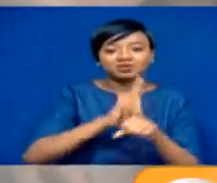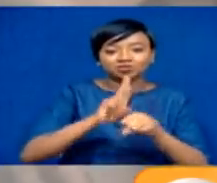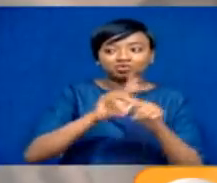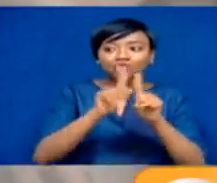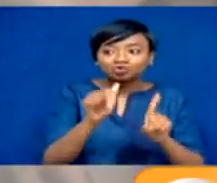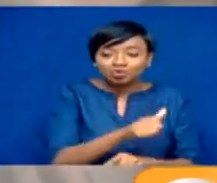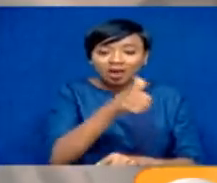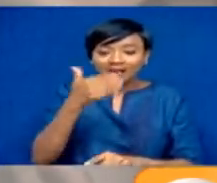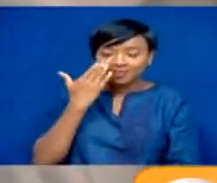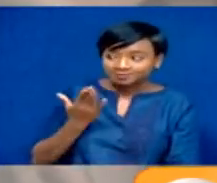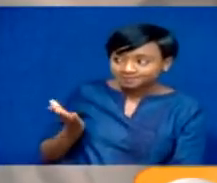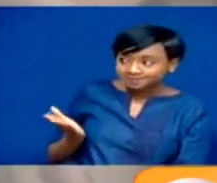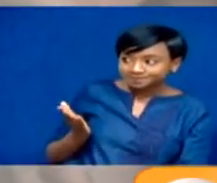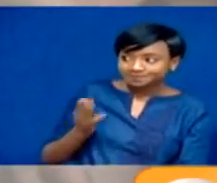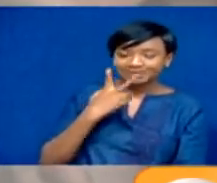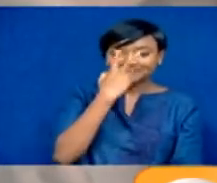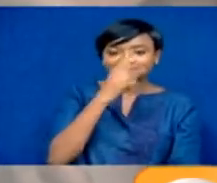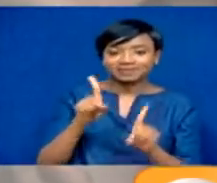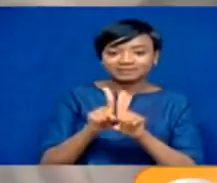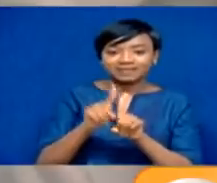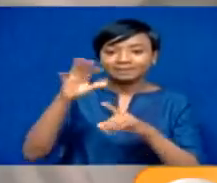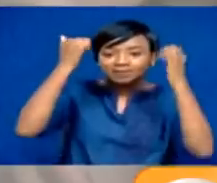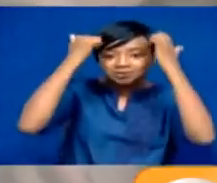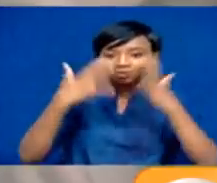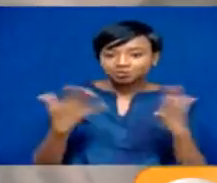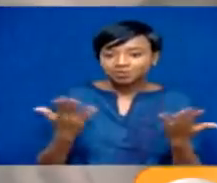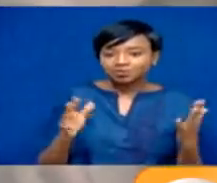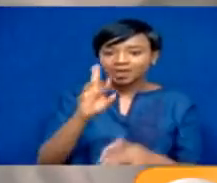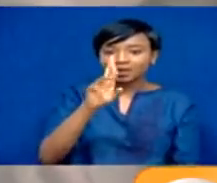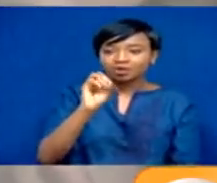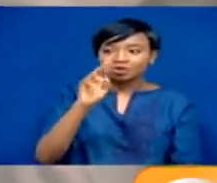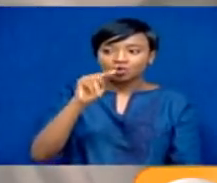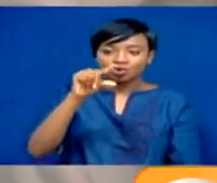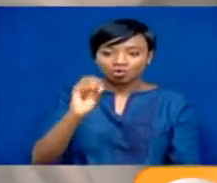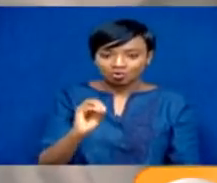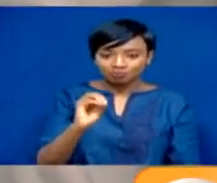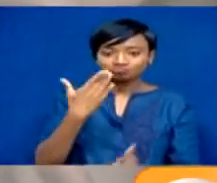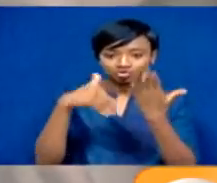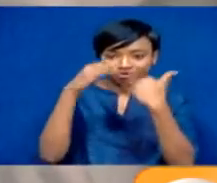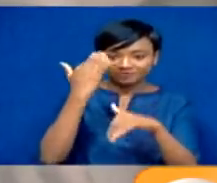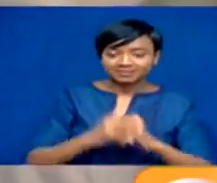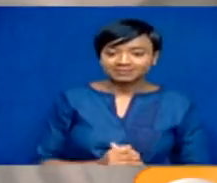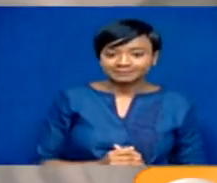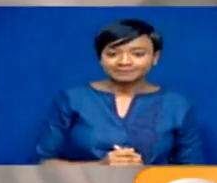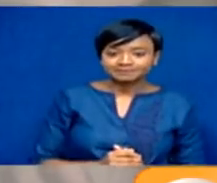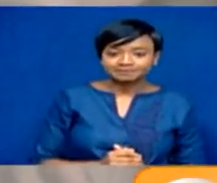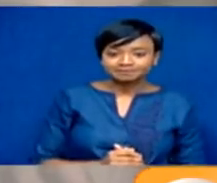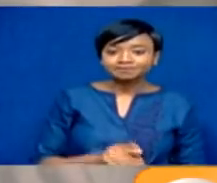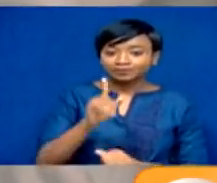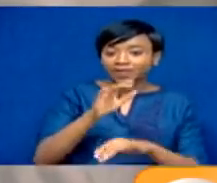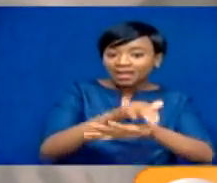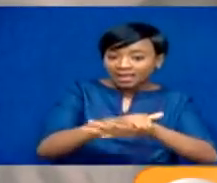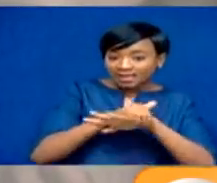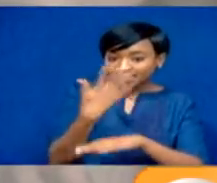a student at Rongo University, was arrested on Thursday. Tanui had shared the English paper